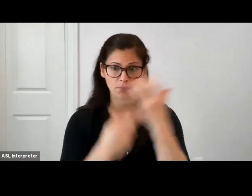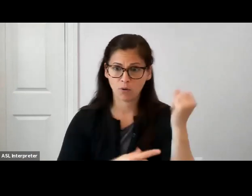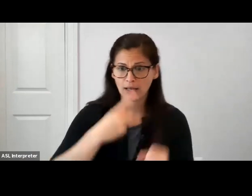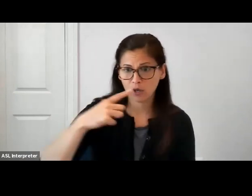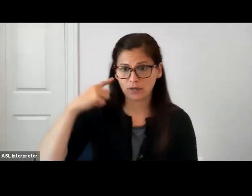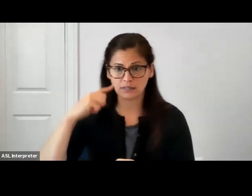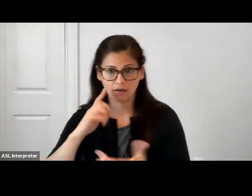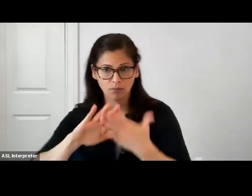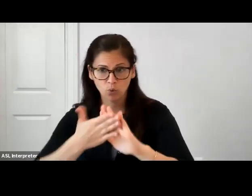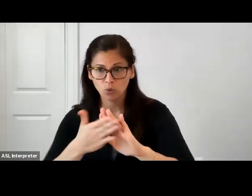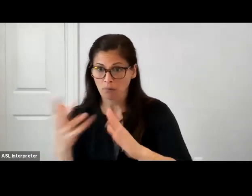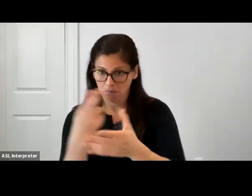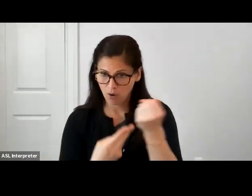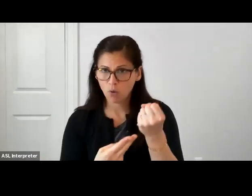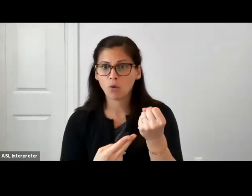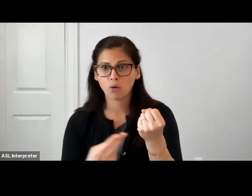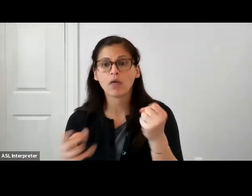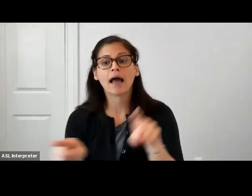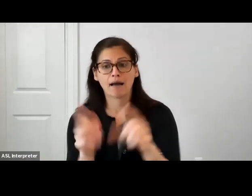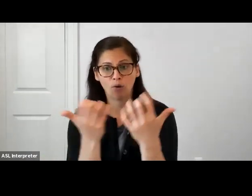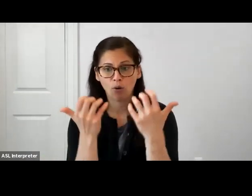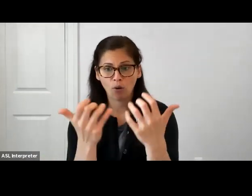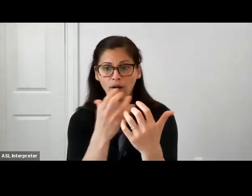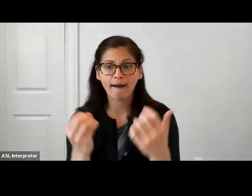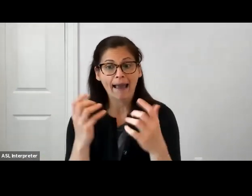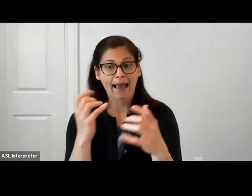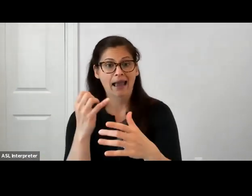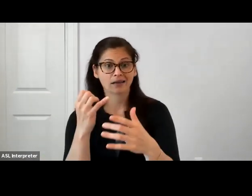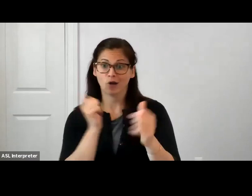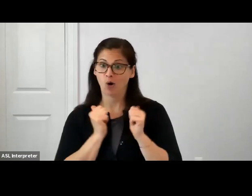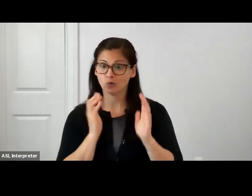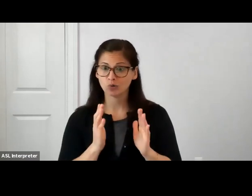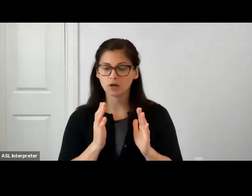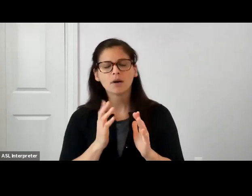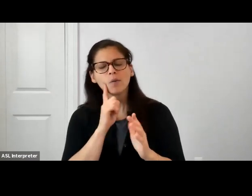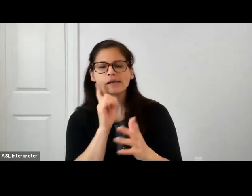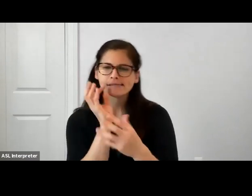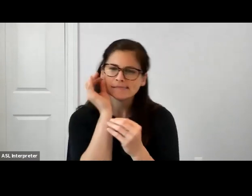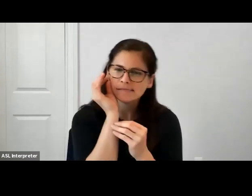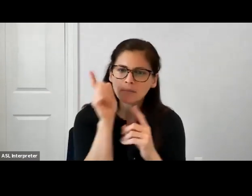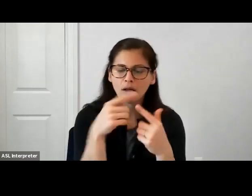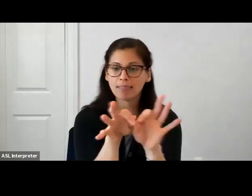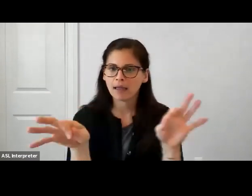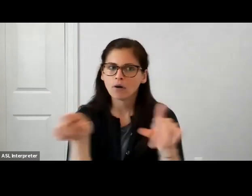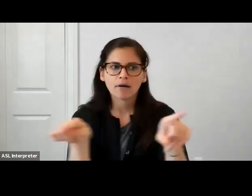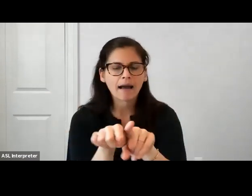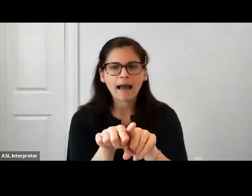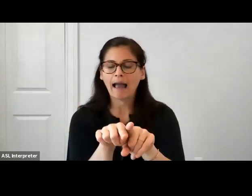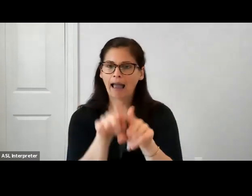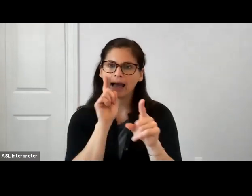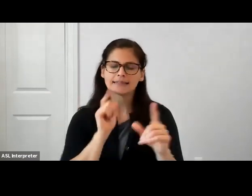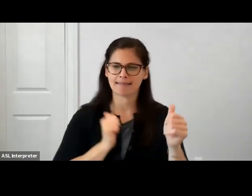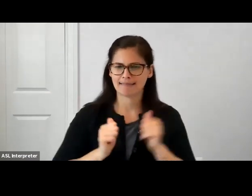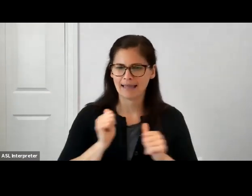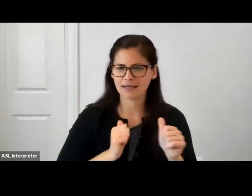deaf communities as both audience and artist, it allows us to explore language as a theatrical and thematic tool in a